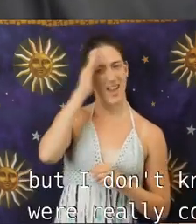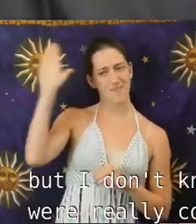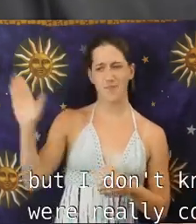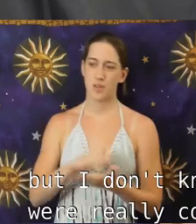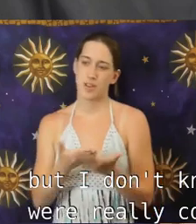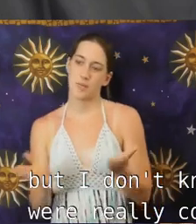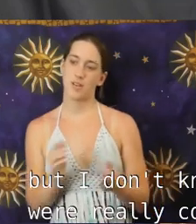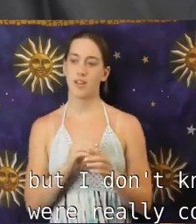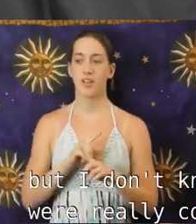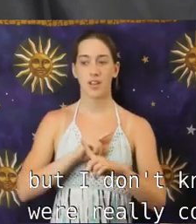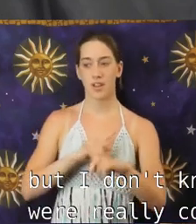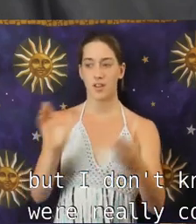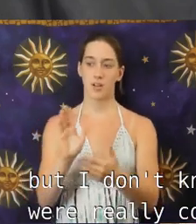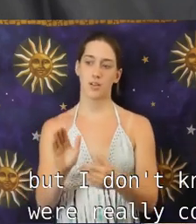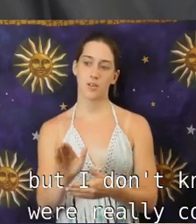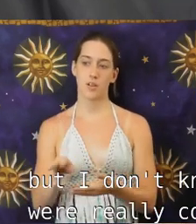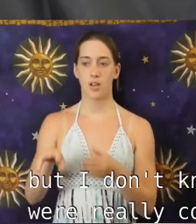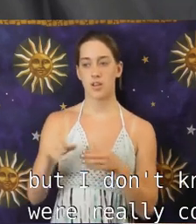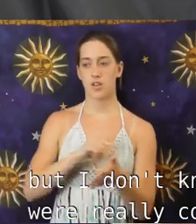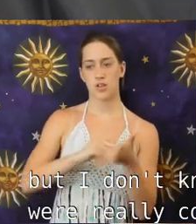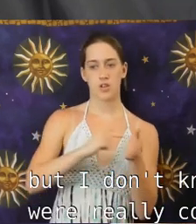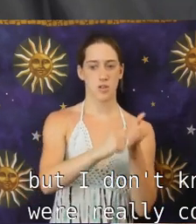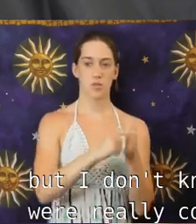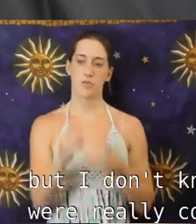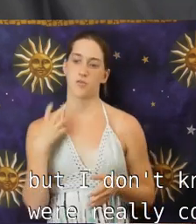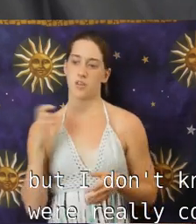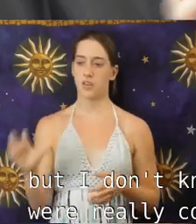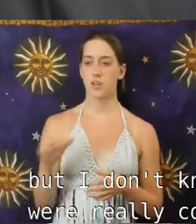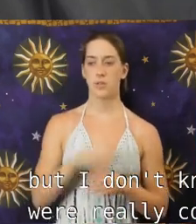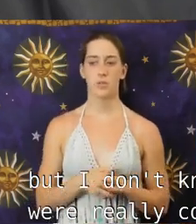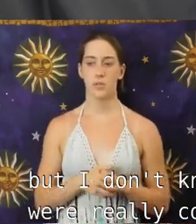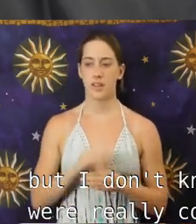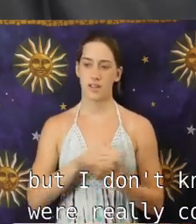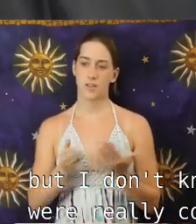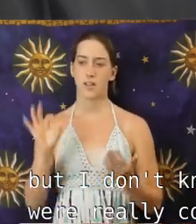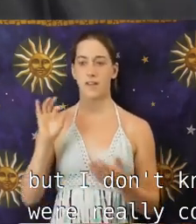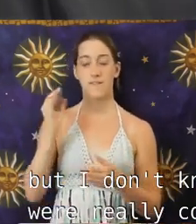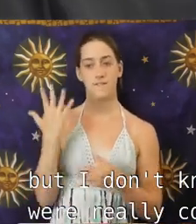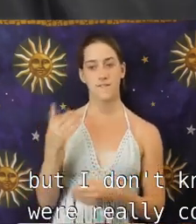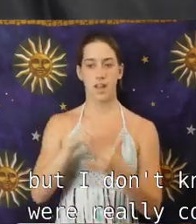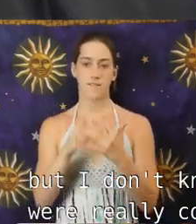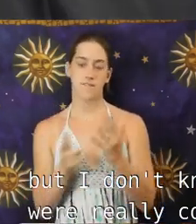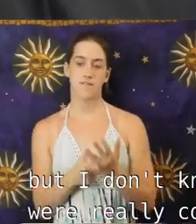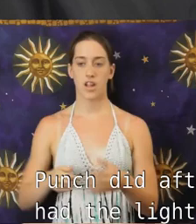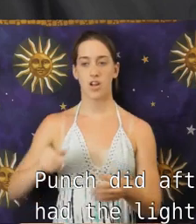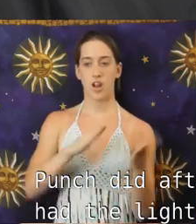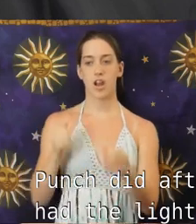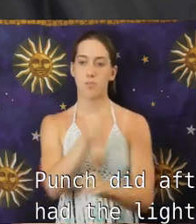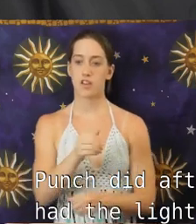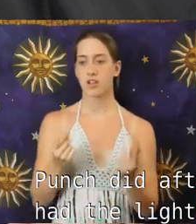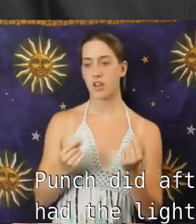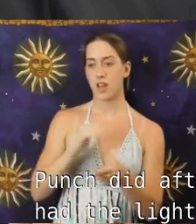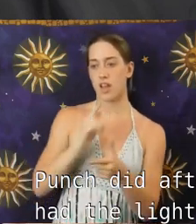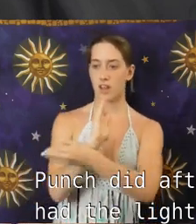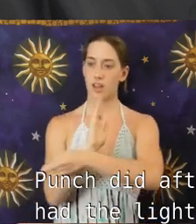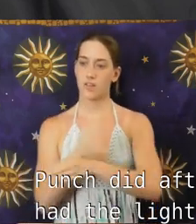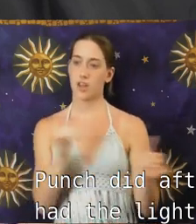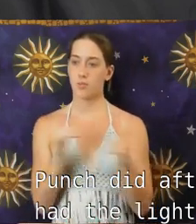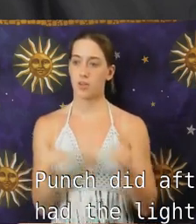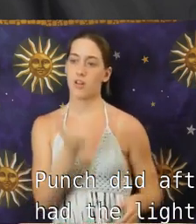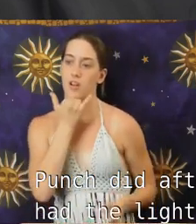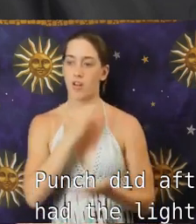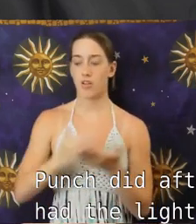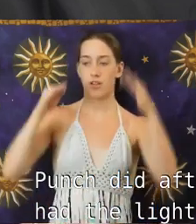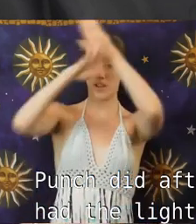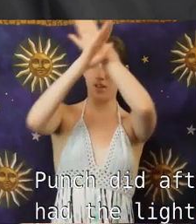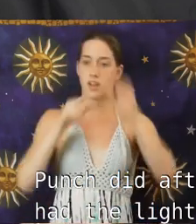But I don't know, something about all their performances were really, really cool. Like something Five Finger Death Punch did